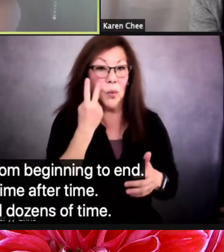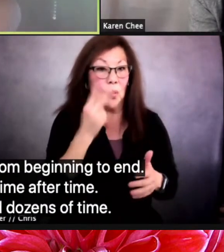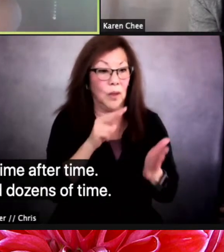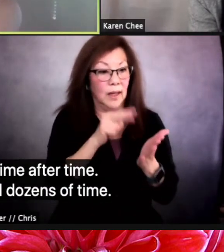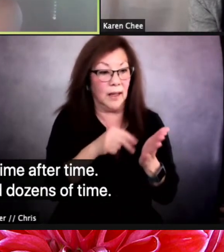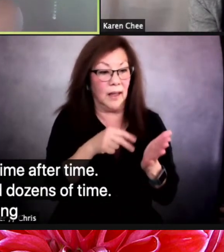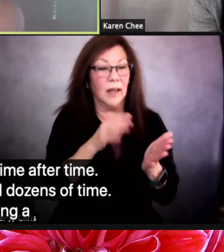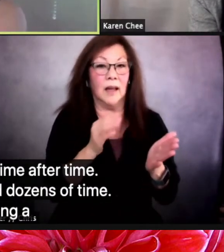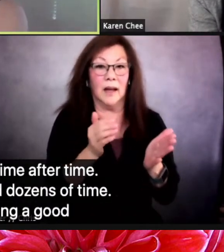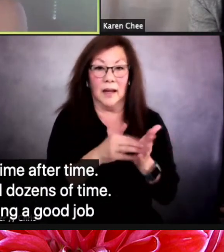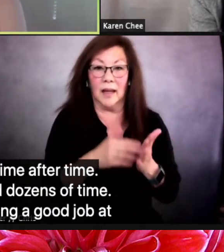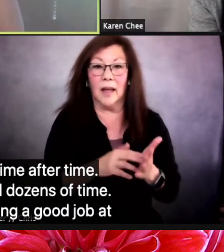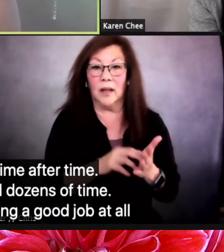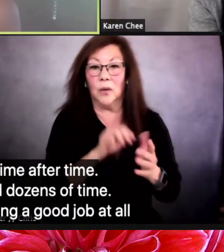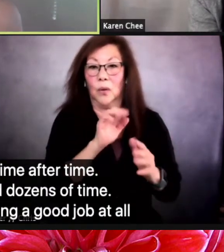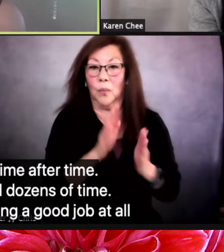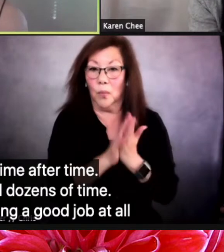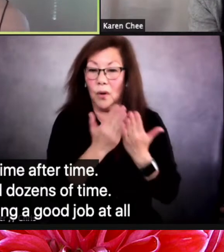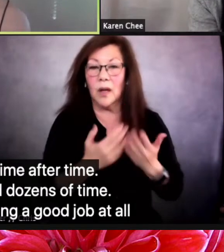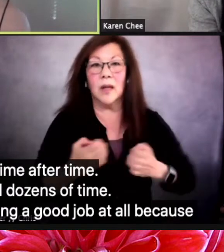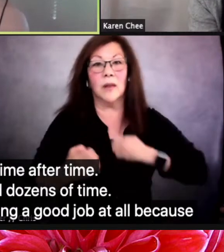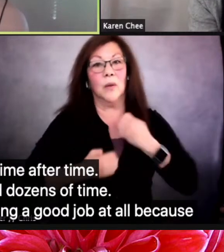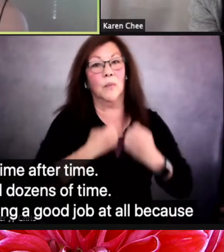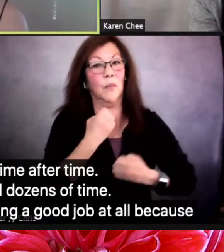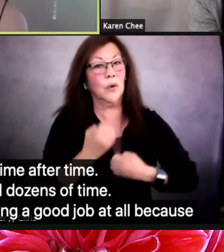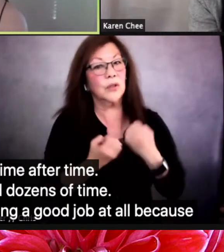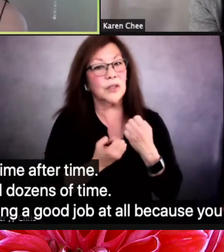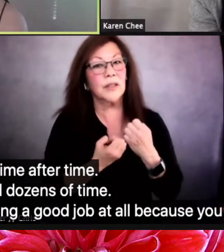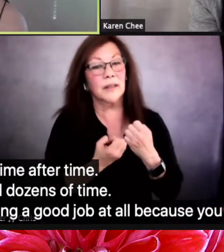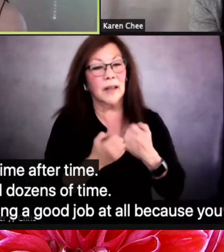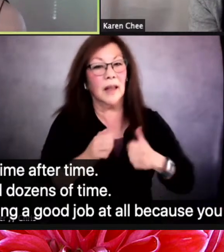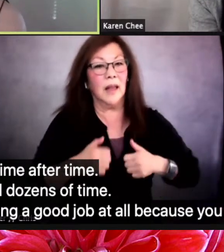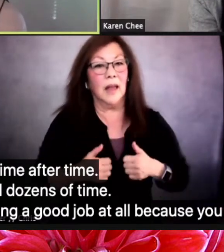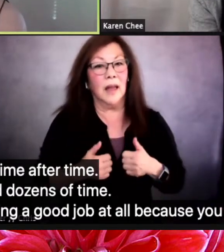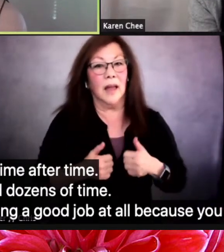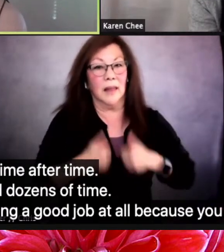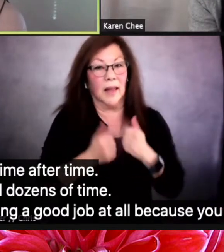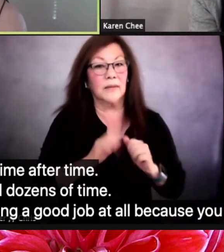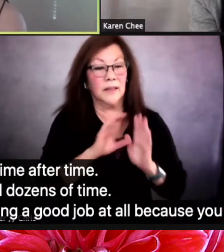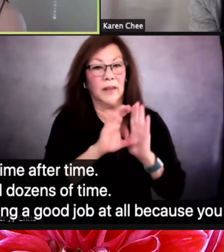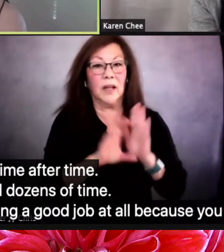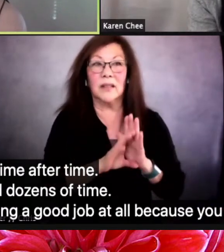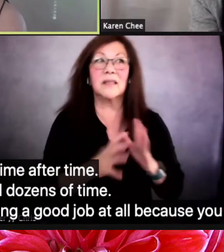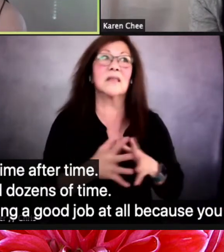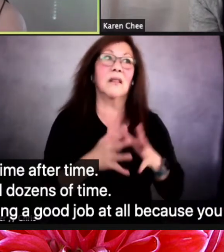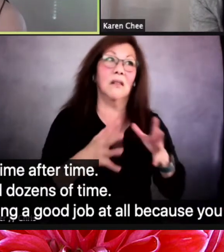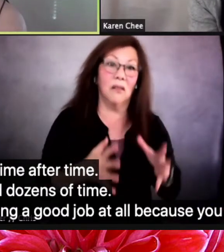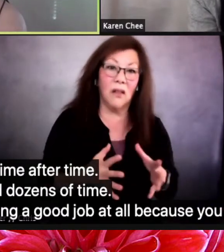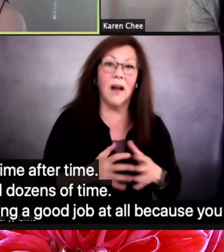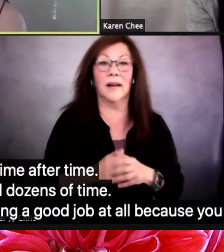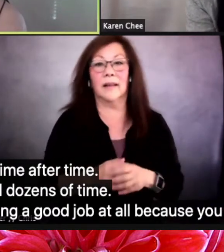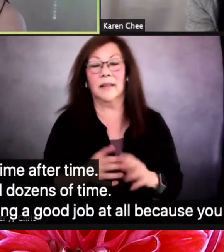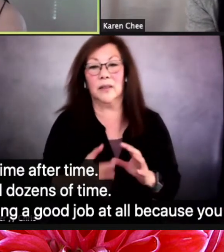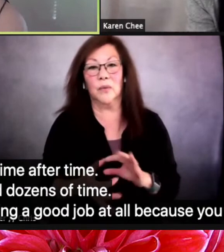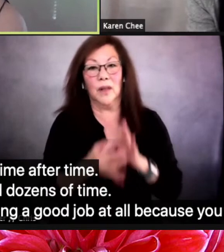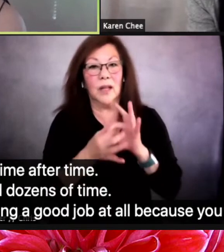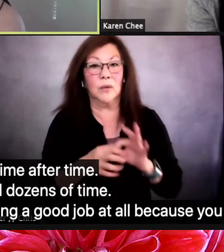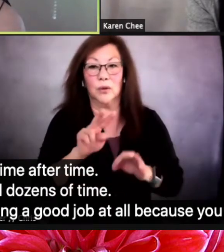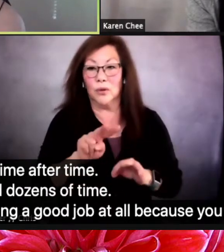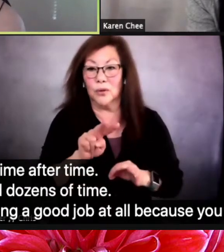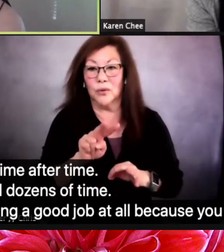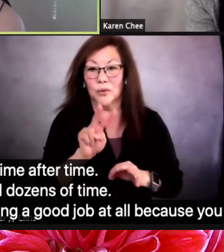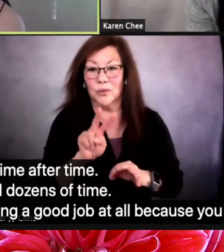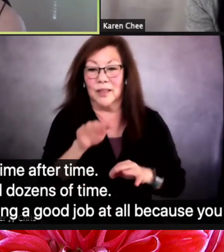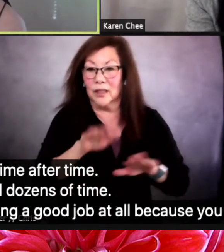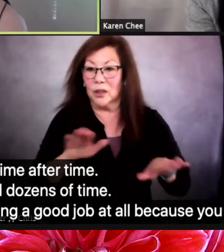like reliving a lot of the emotions of these characters' lives, and it's just a lot. I mean, a lot of it has to do with two children